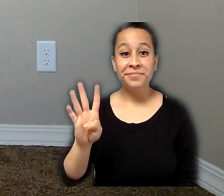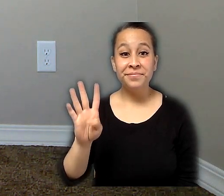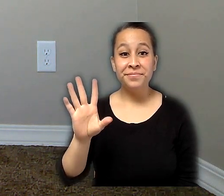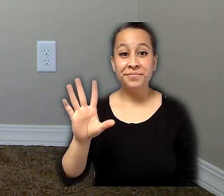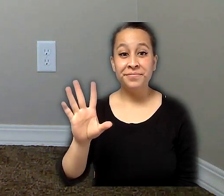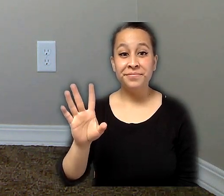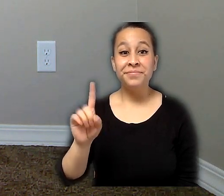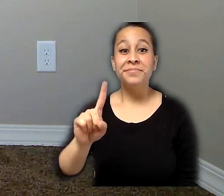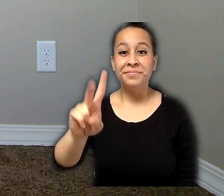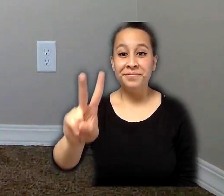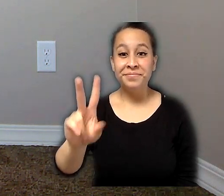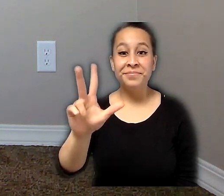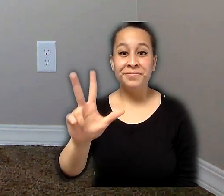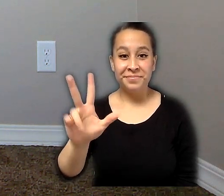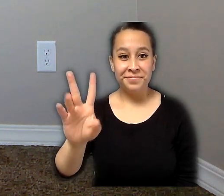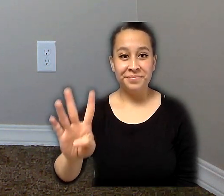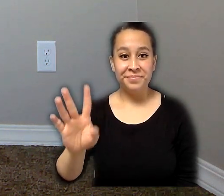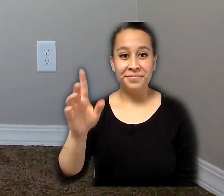1, 2, 3, 4.